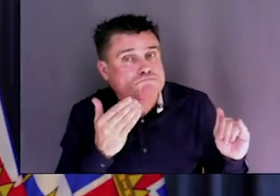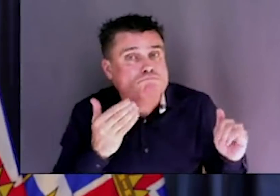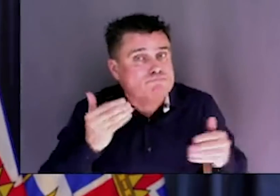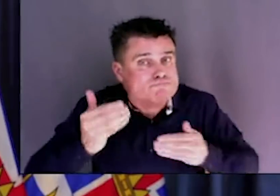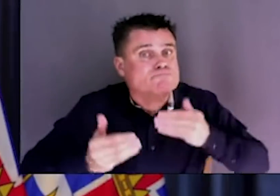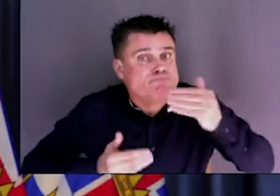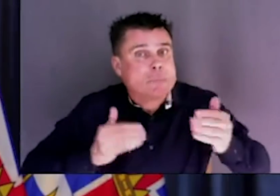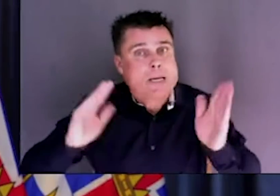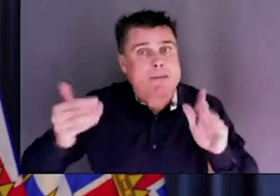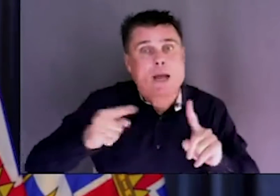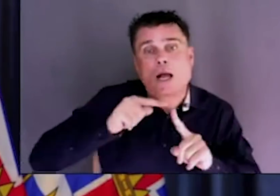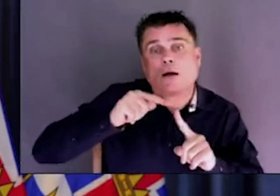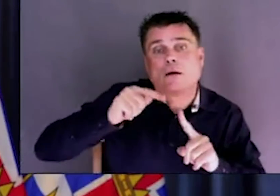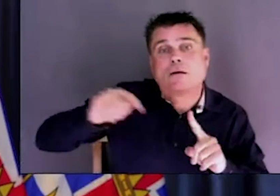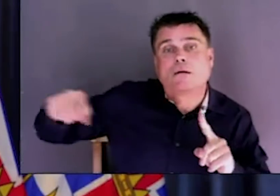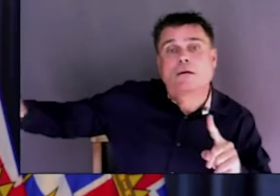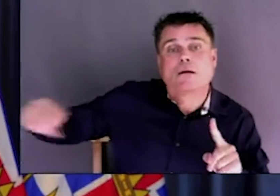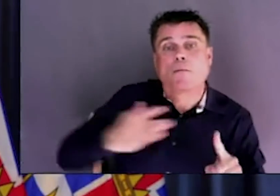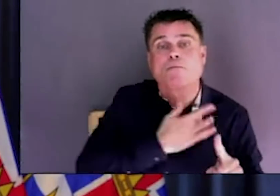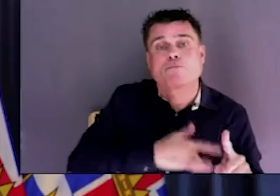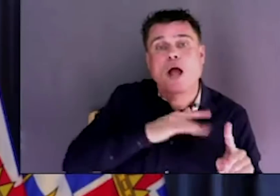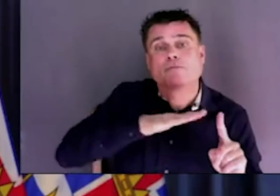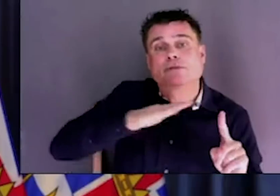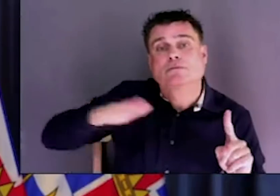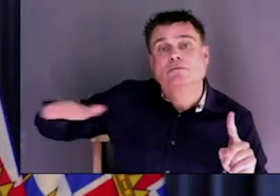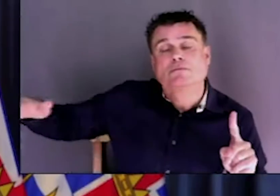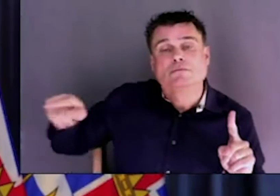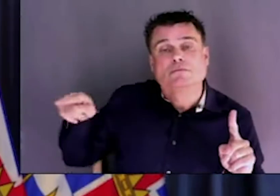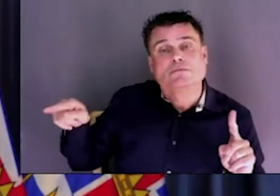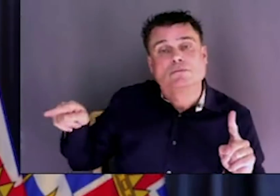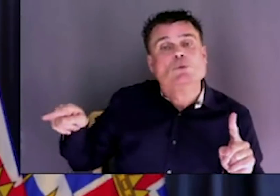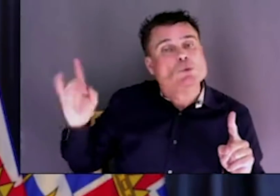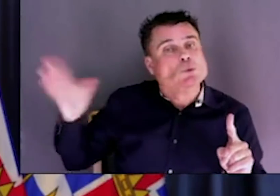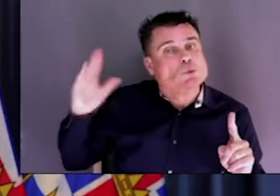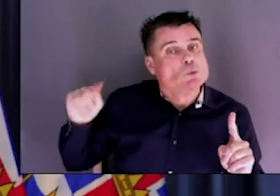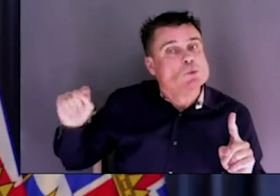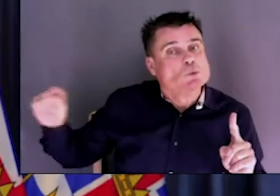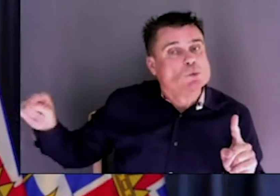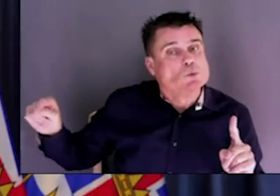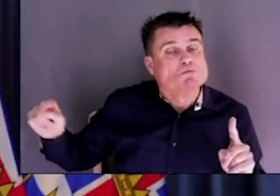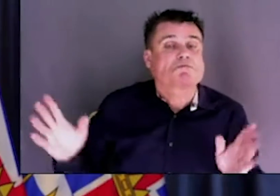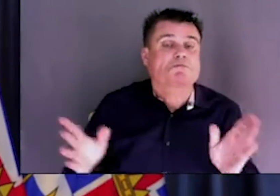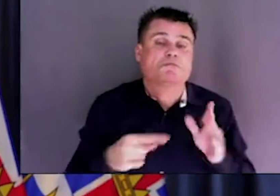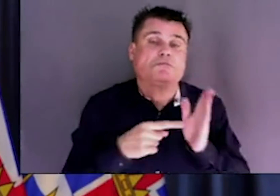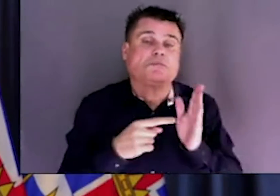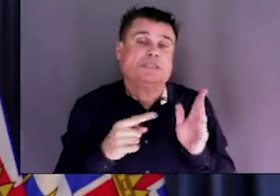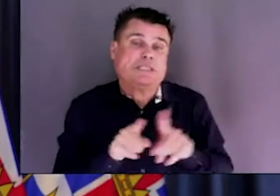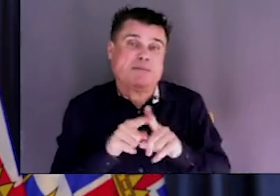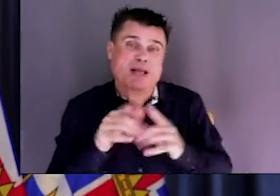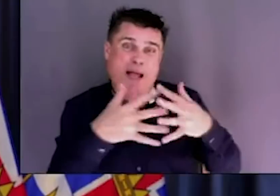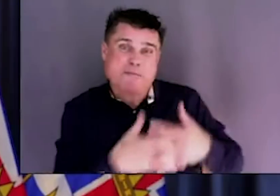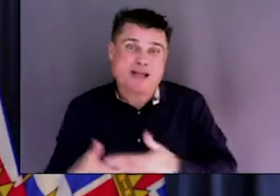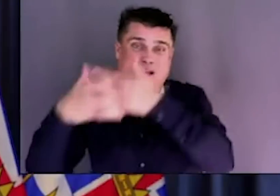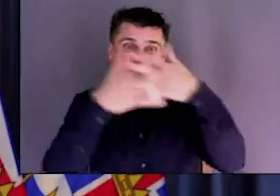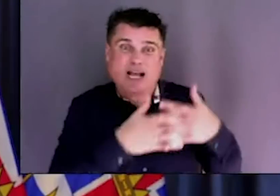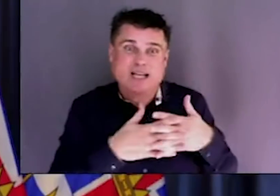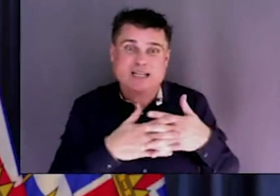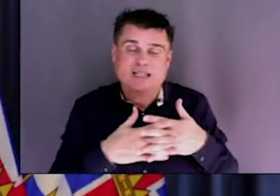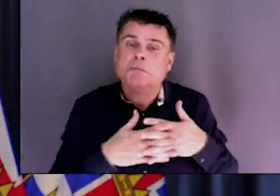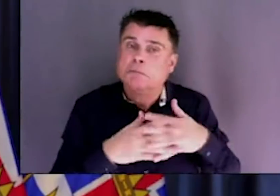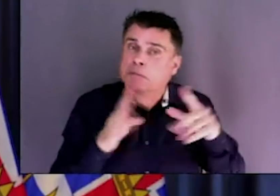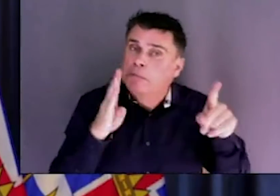fact that we have a lot of COVID in communities on the island, in the interior, in the north, on the lower mainland, in Fraser, and